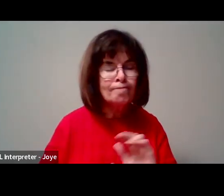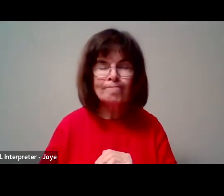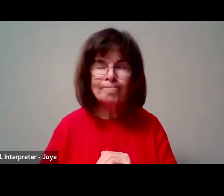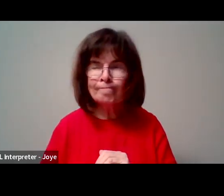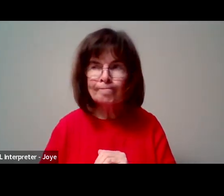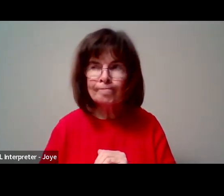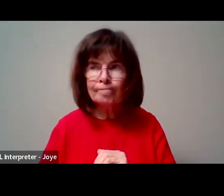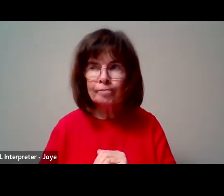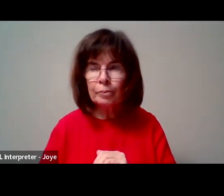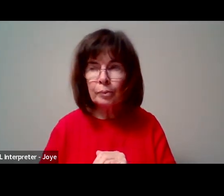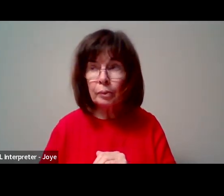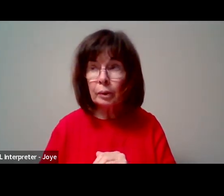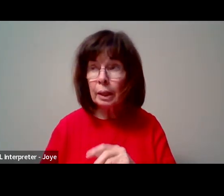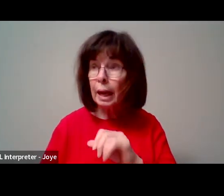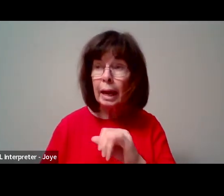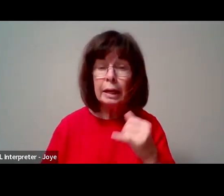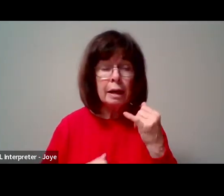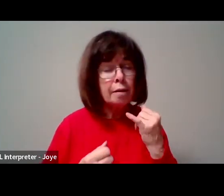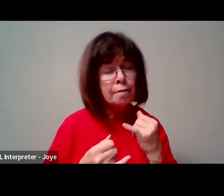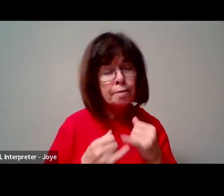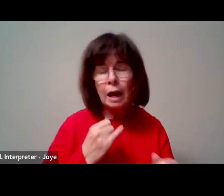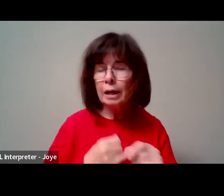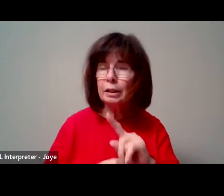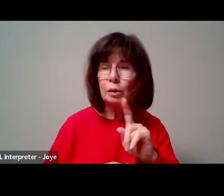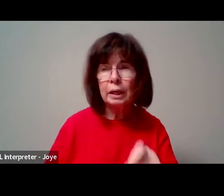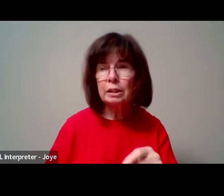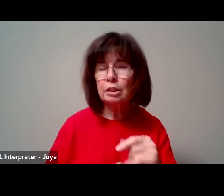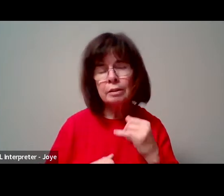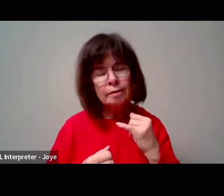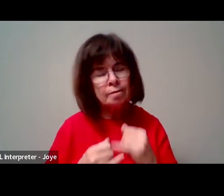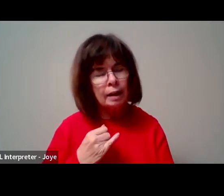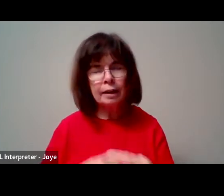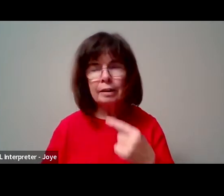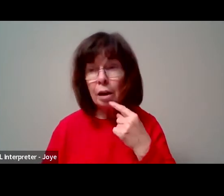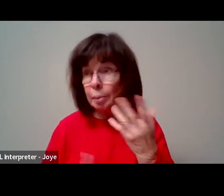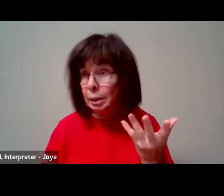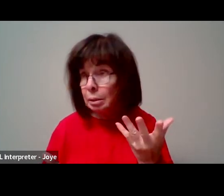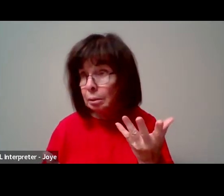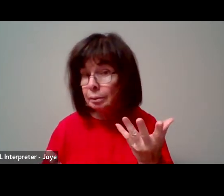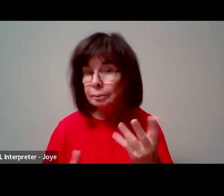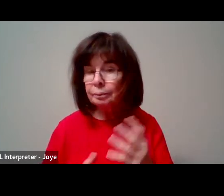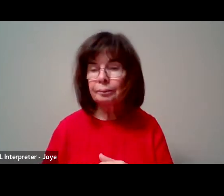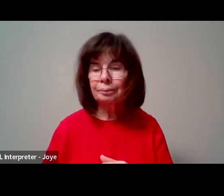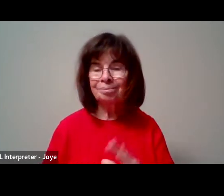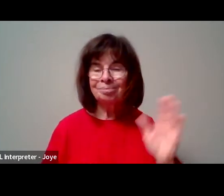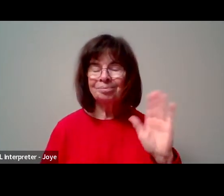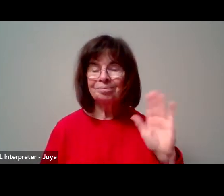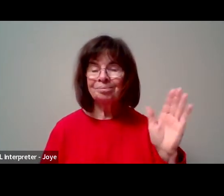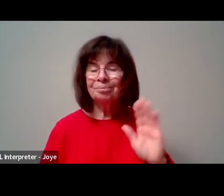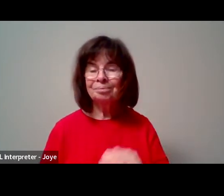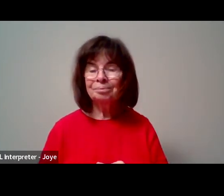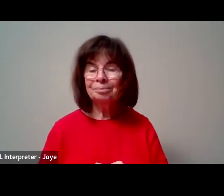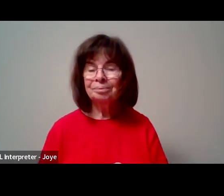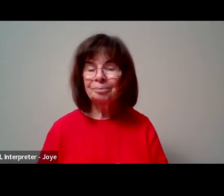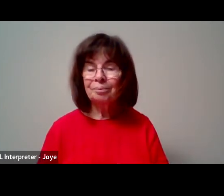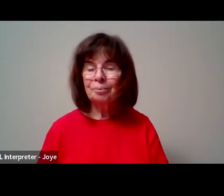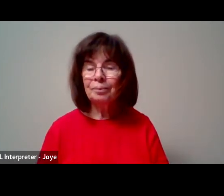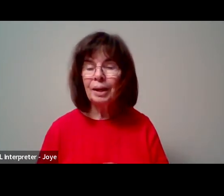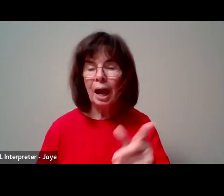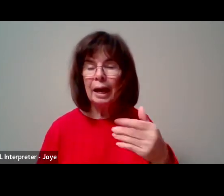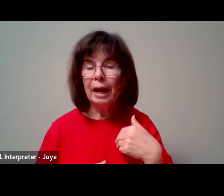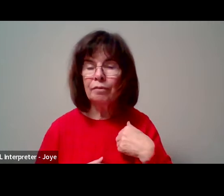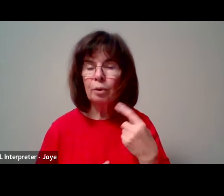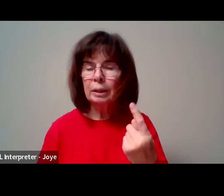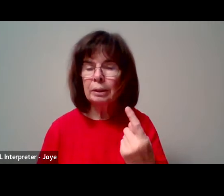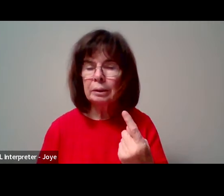Are there any final questions or comments? Hi, it's Dr. Donna again. I have a question. Sure.